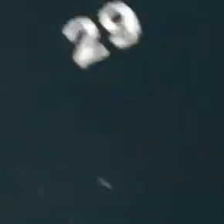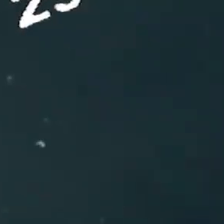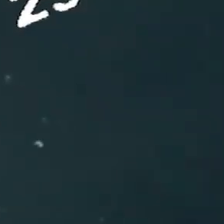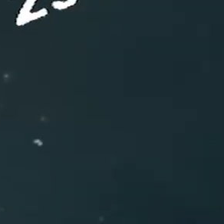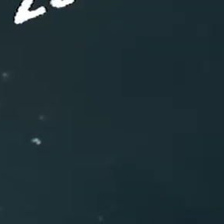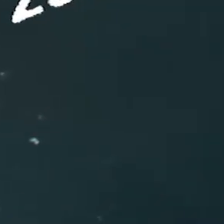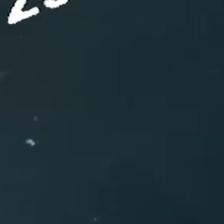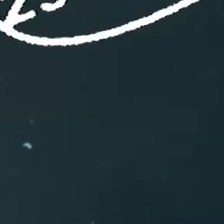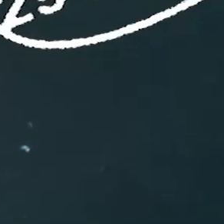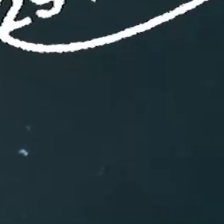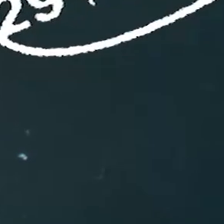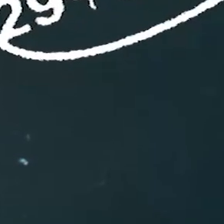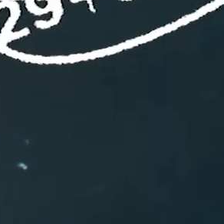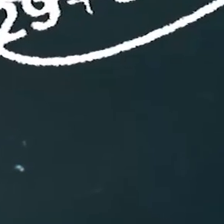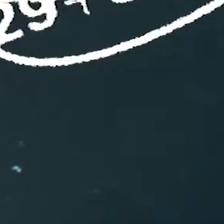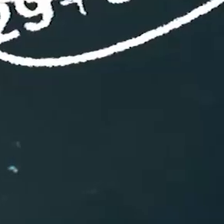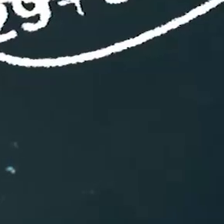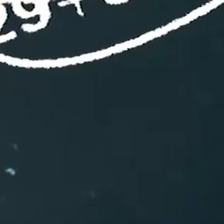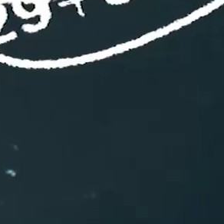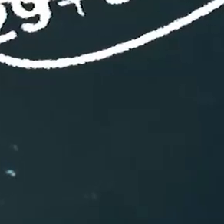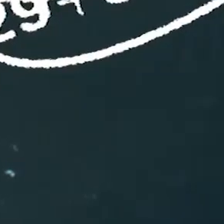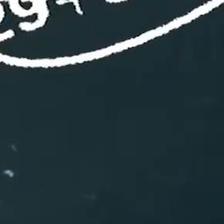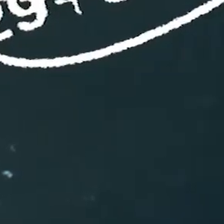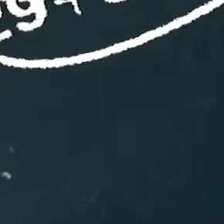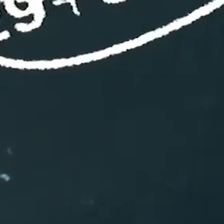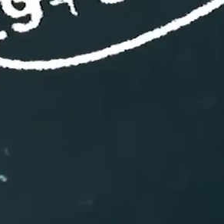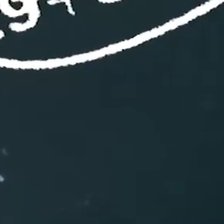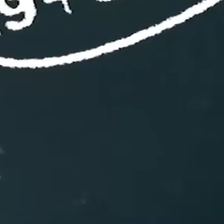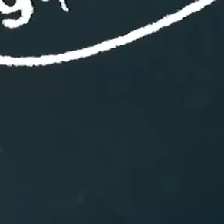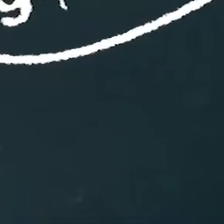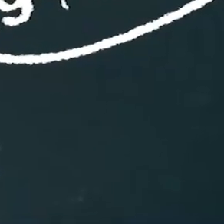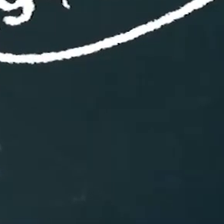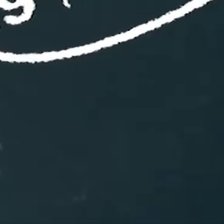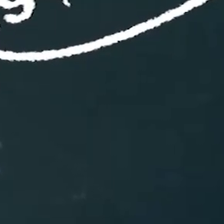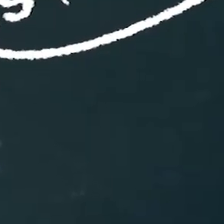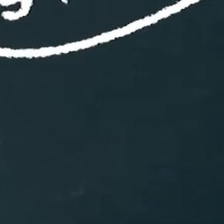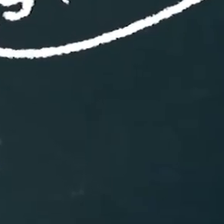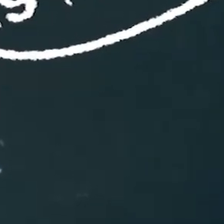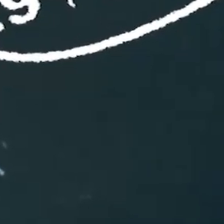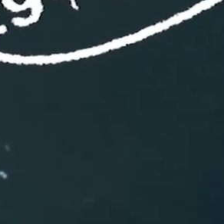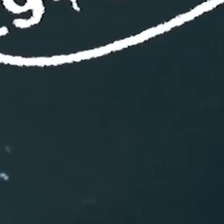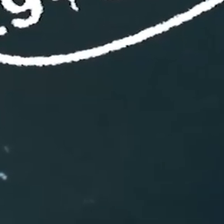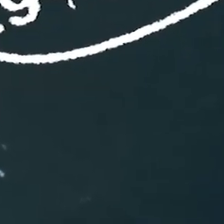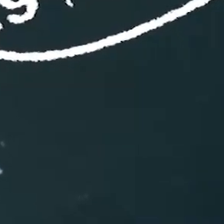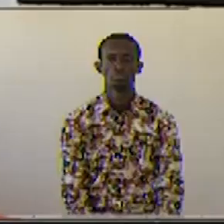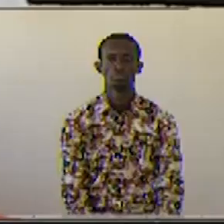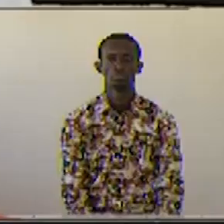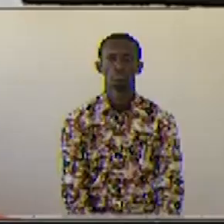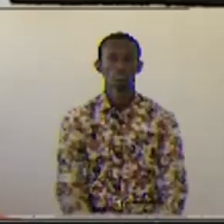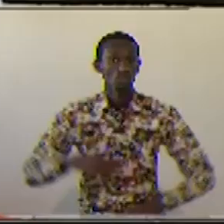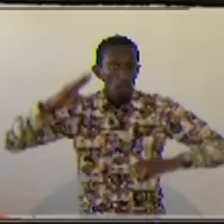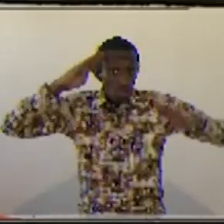Welcome to Study Time, a televised home learning program produced by Rwanda Education Board.